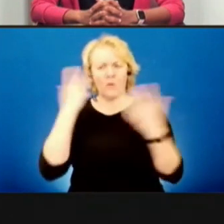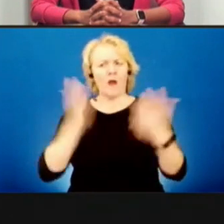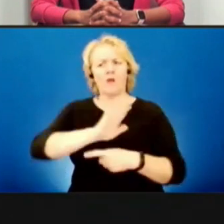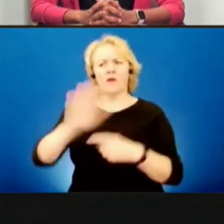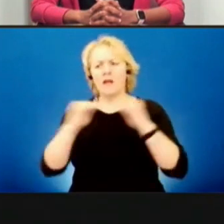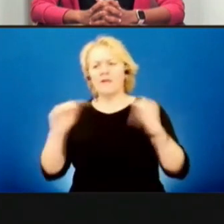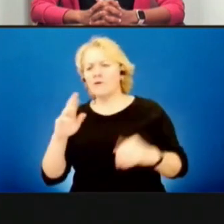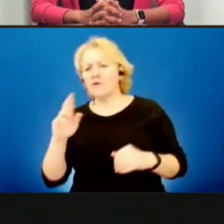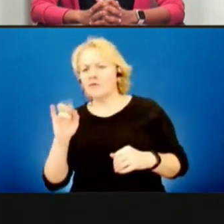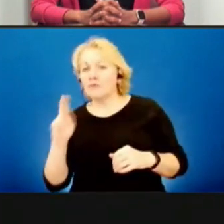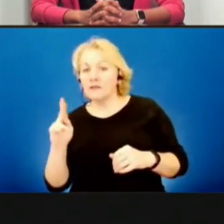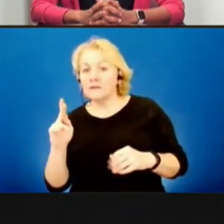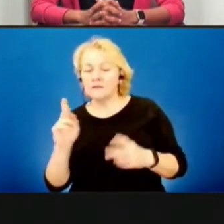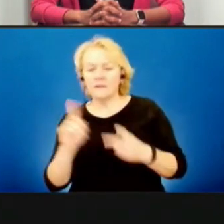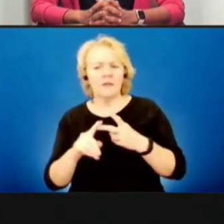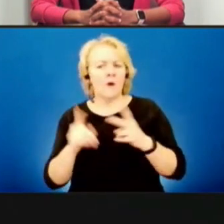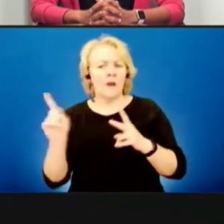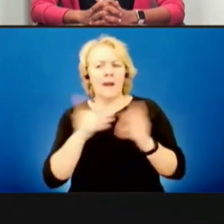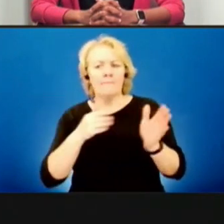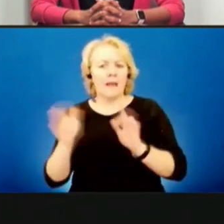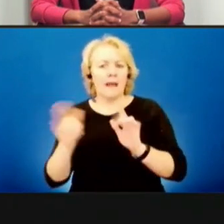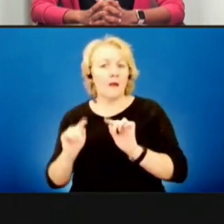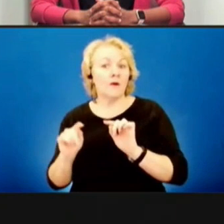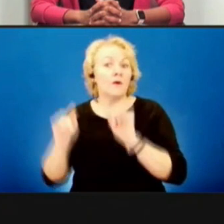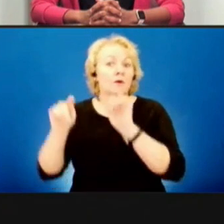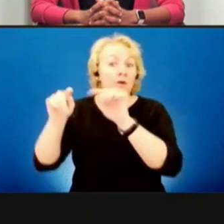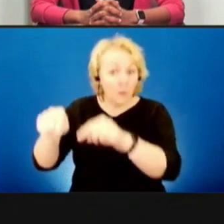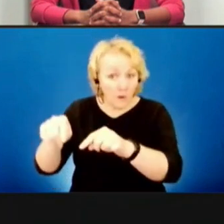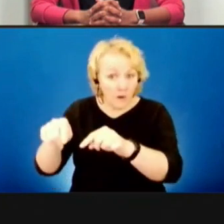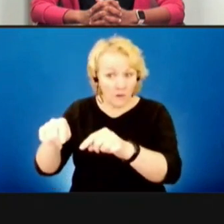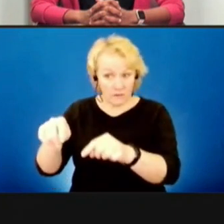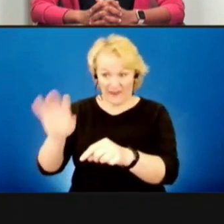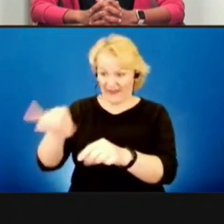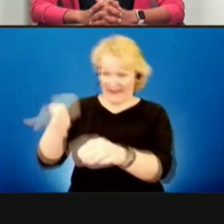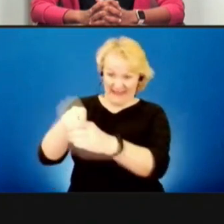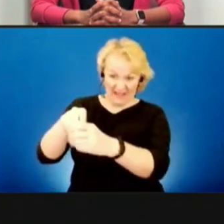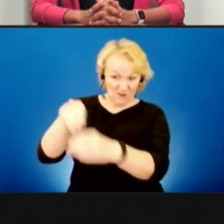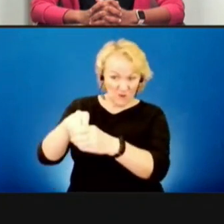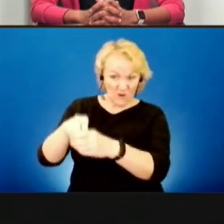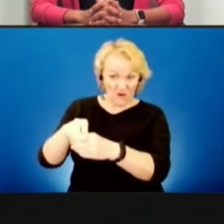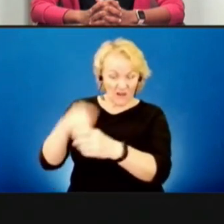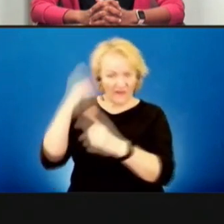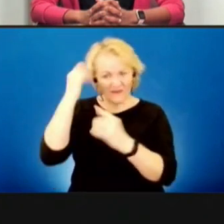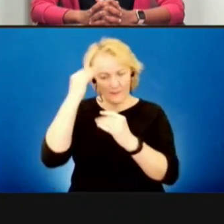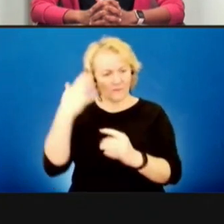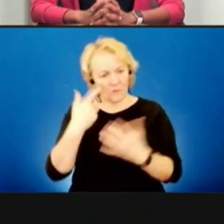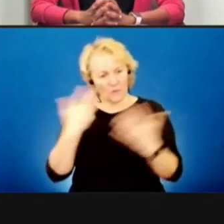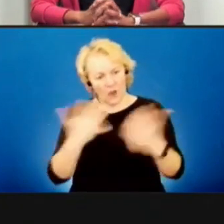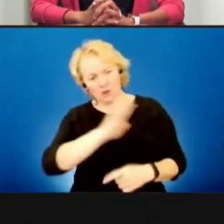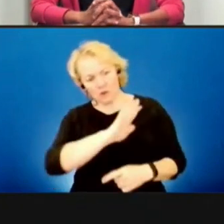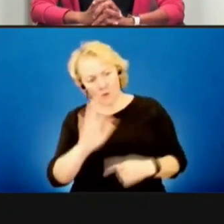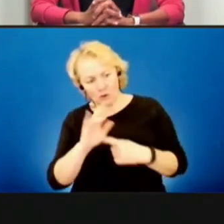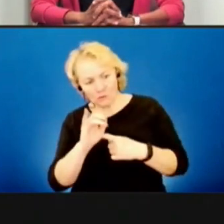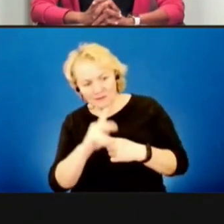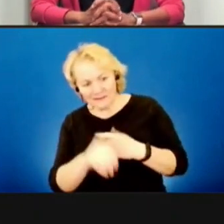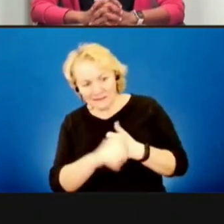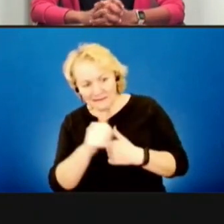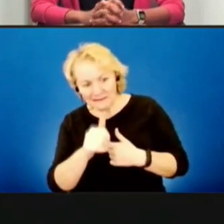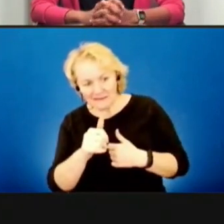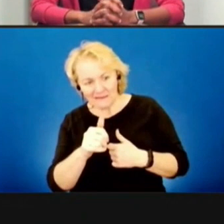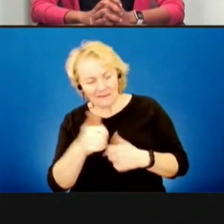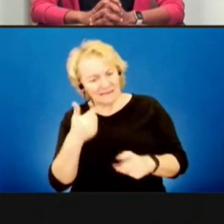where they're going to be in the indoor setting. They can make an assessment of whether or not